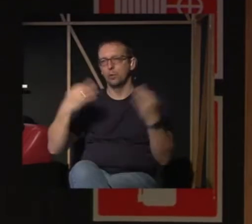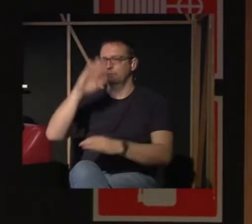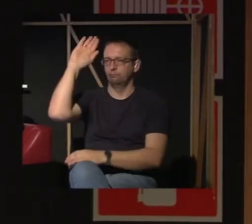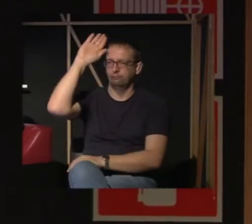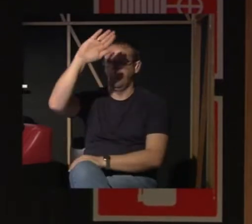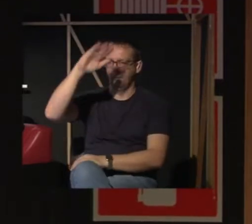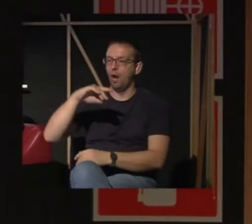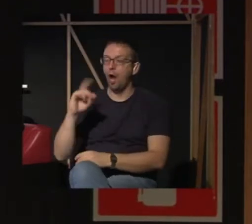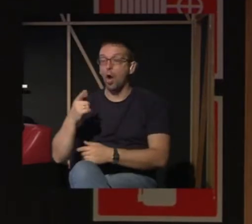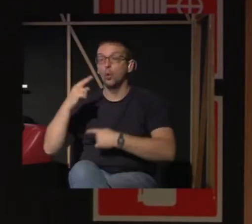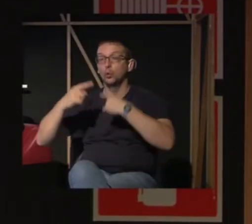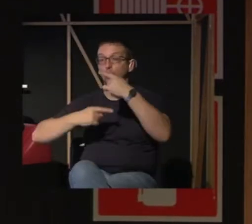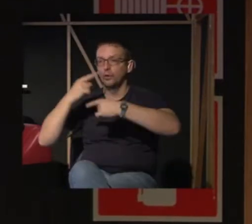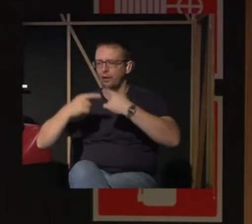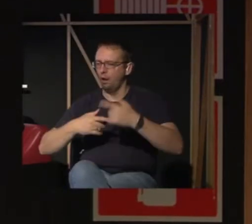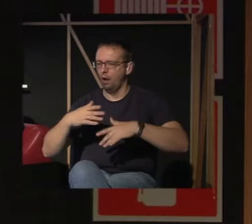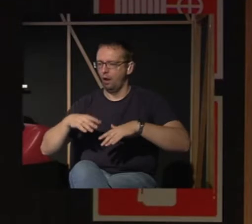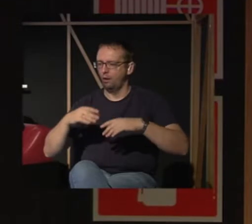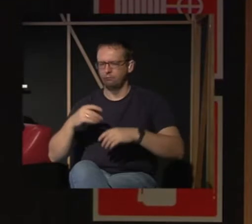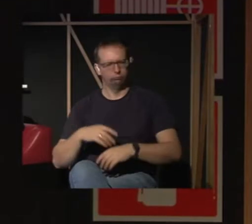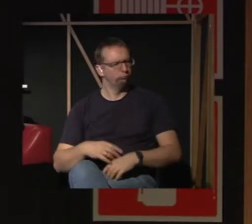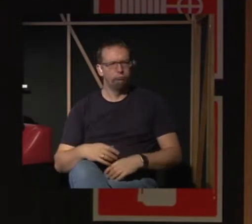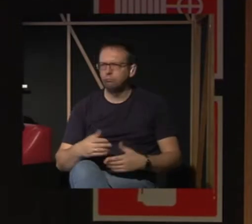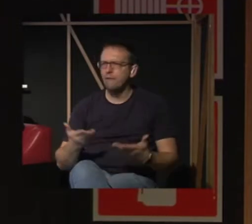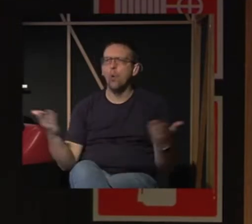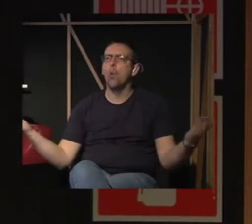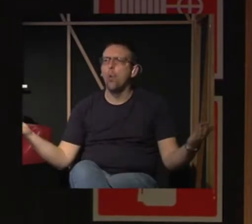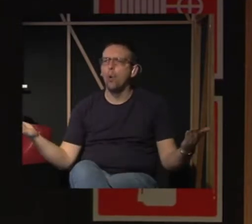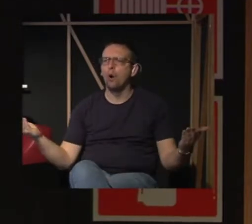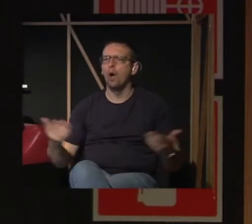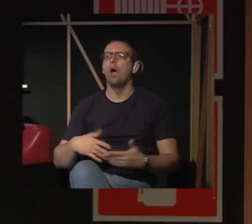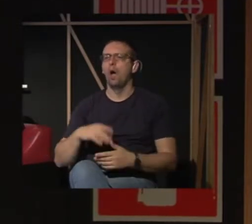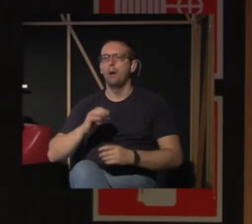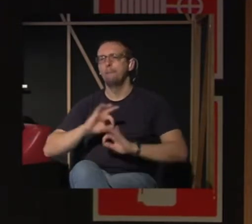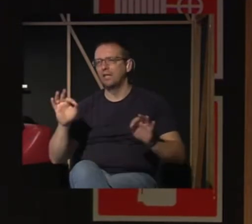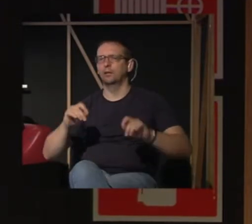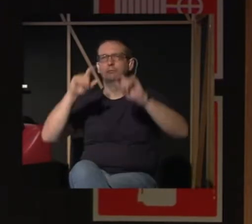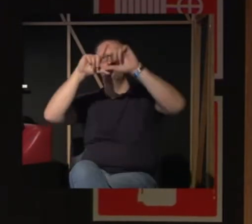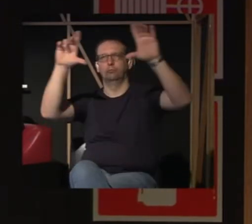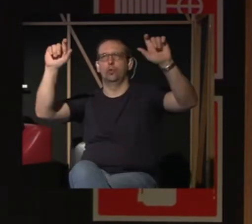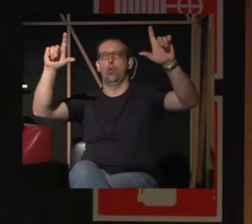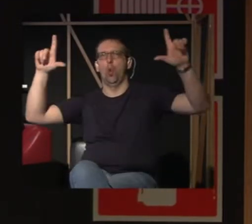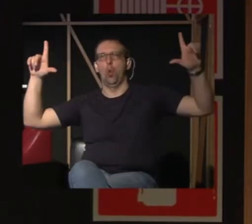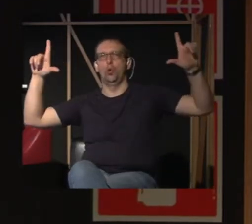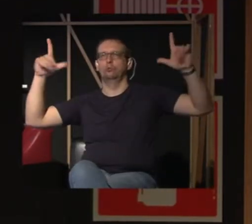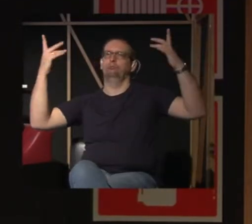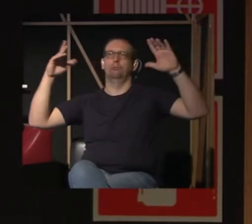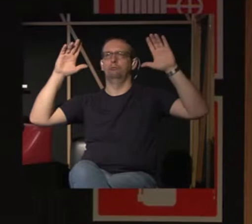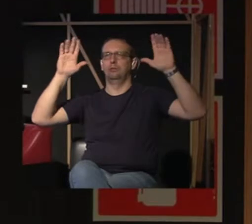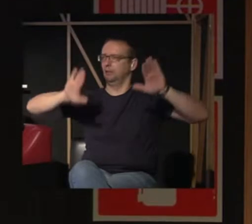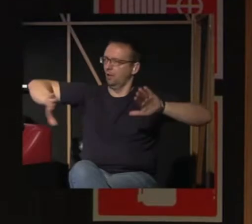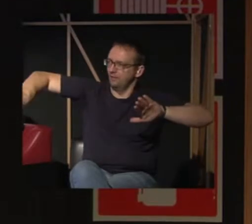be more visible. So all of these changes took place during the tournament as well. You have a second photo